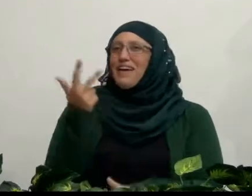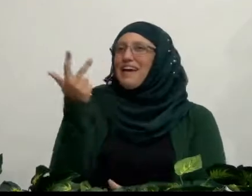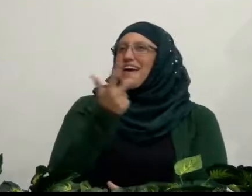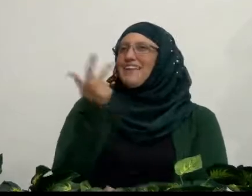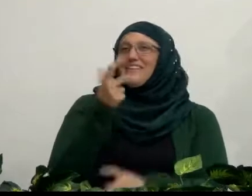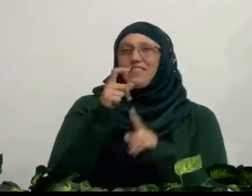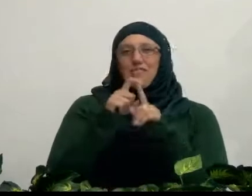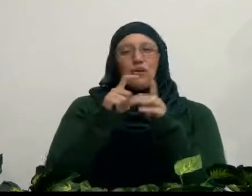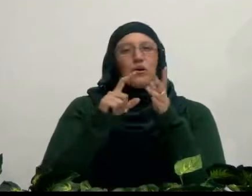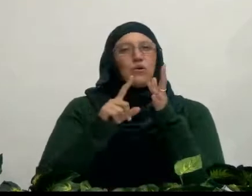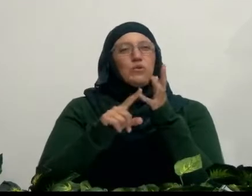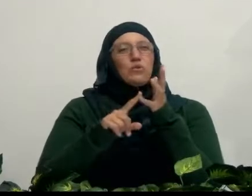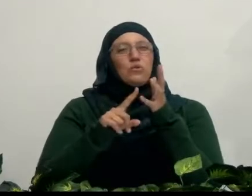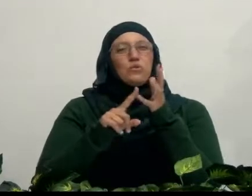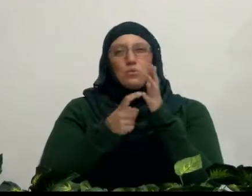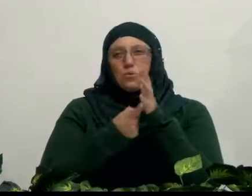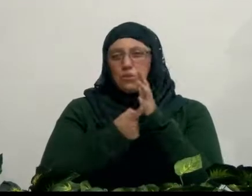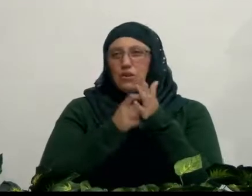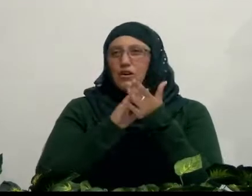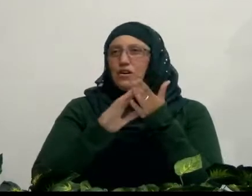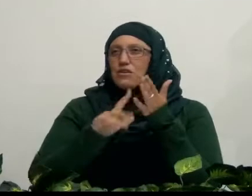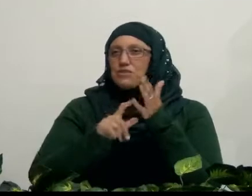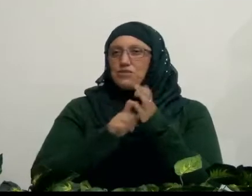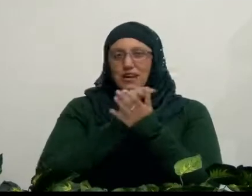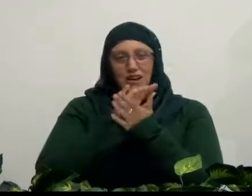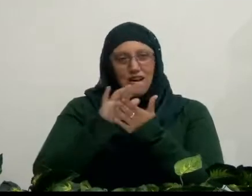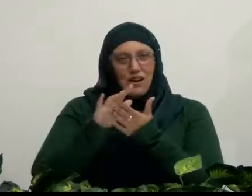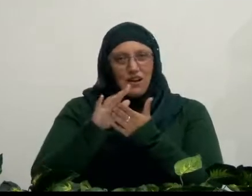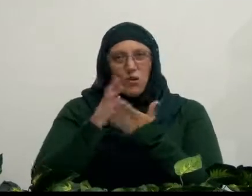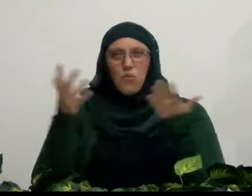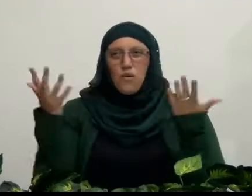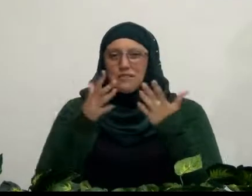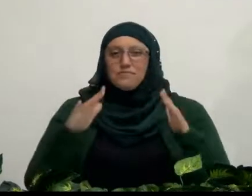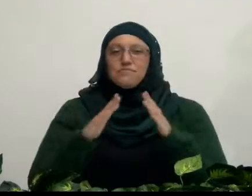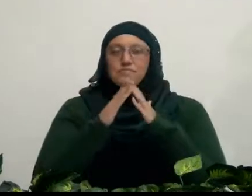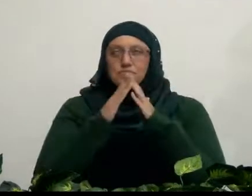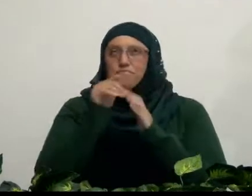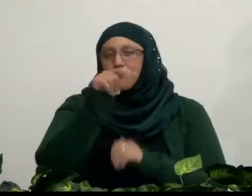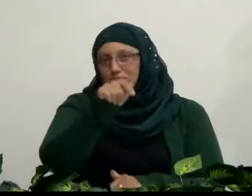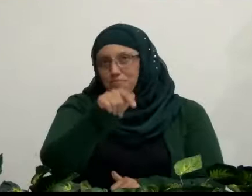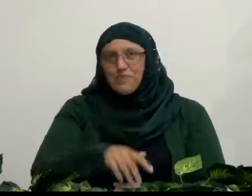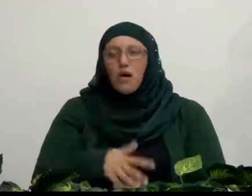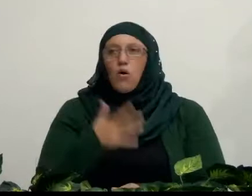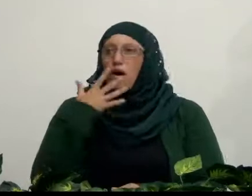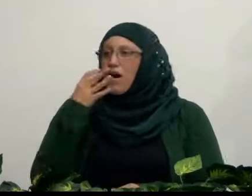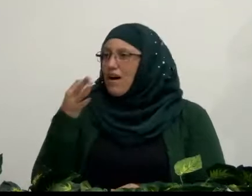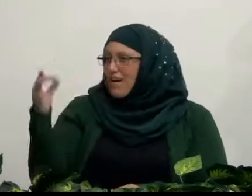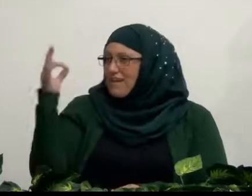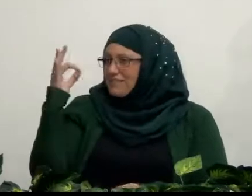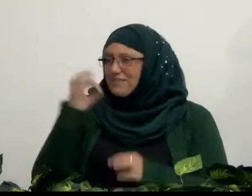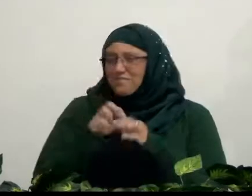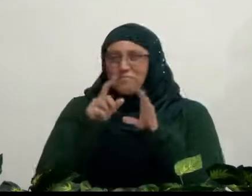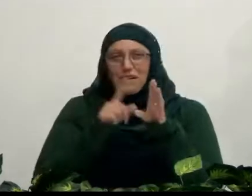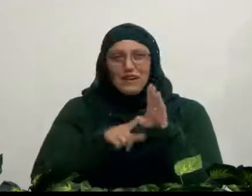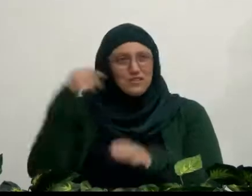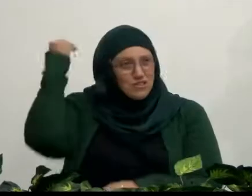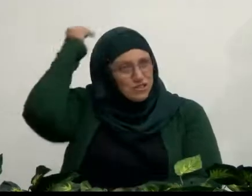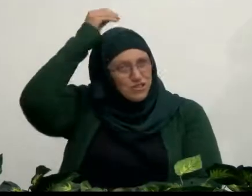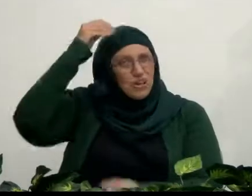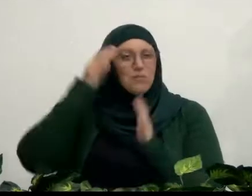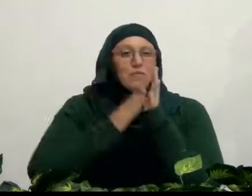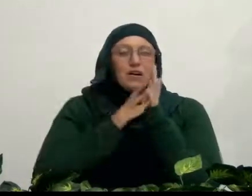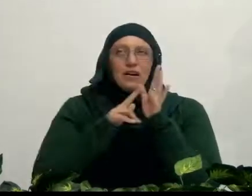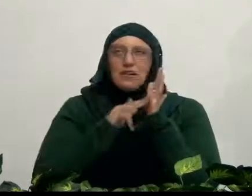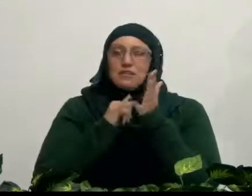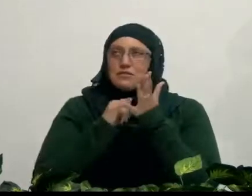Dhul-Hajjah at Ghadeer. And by request of Sheikh Mansour, we're going to go through parts of this.